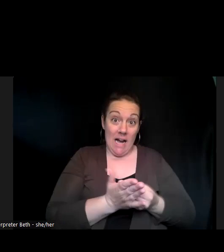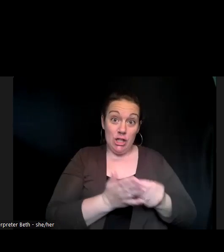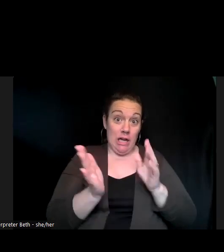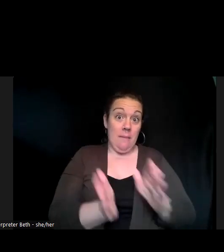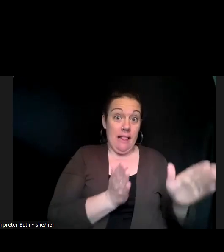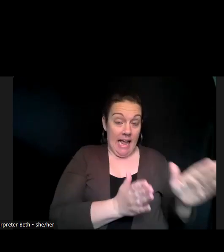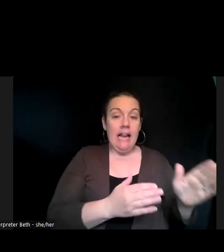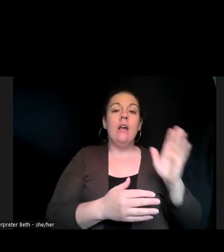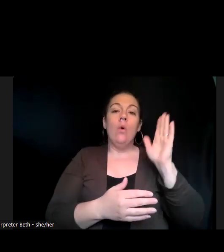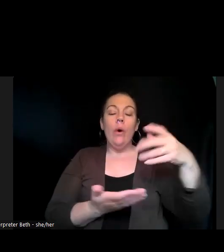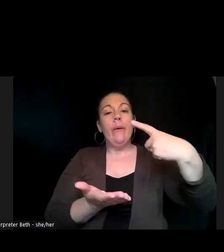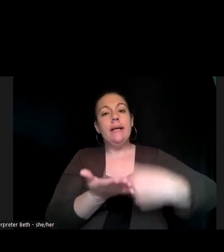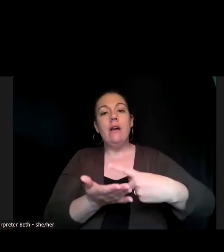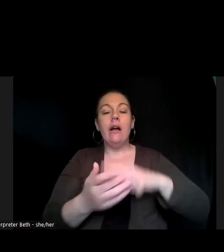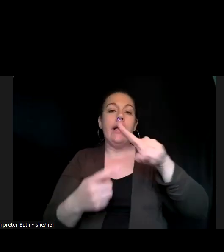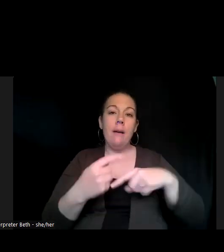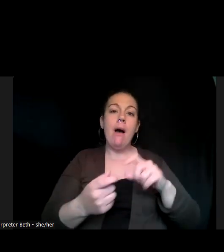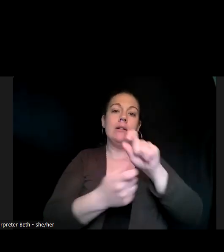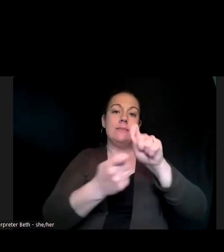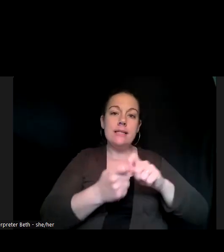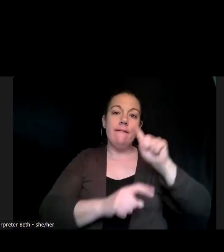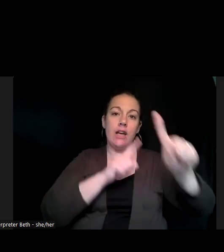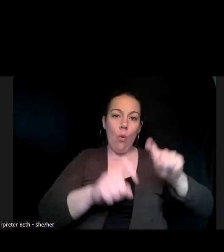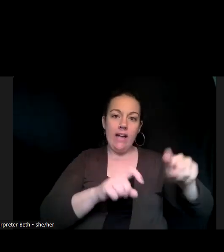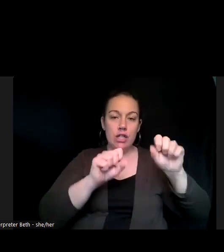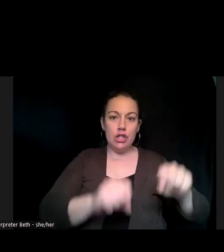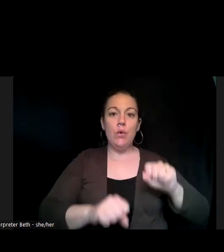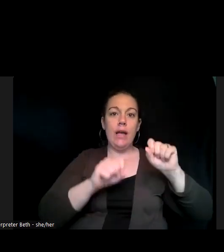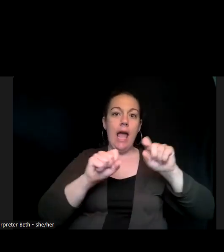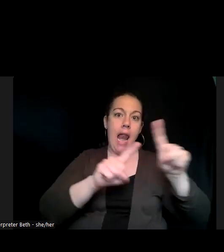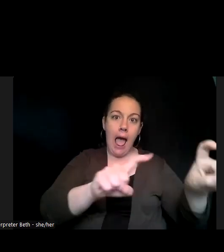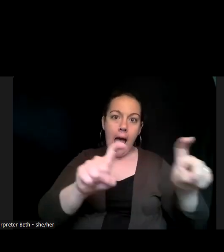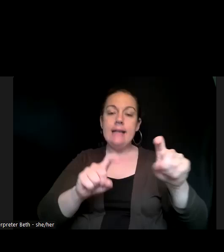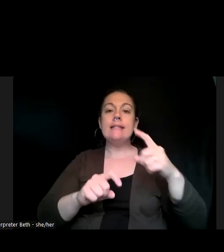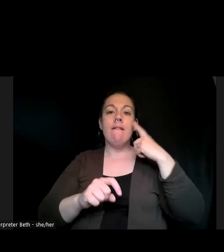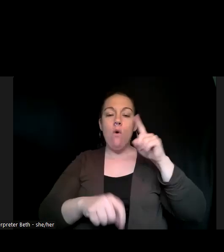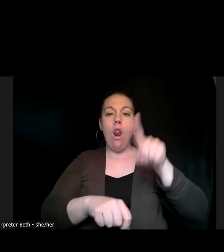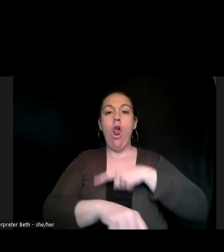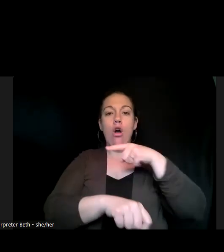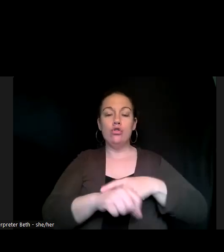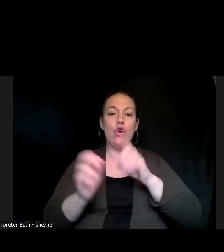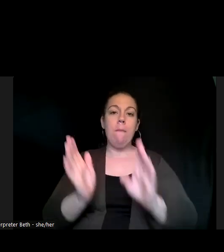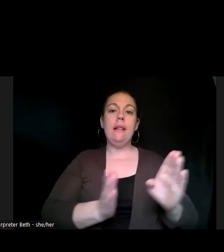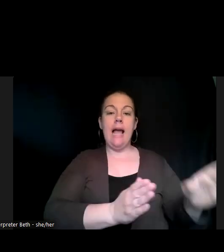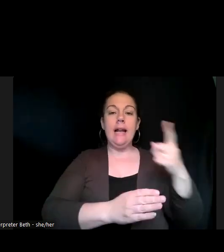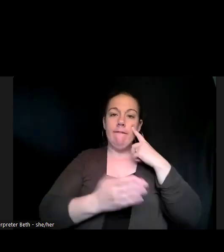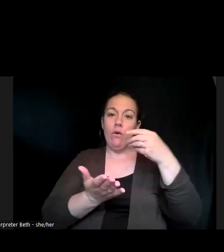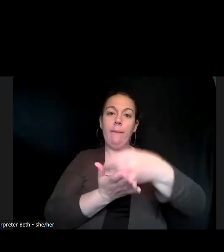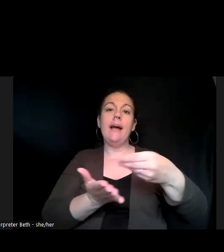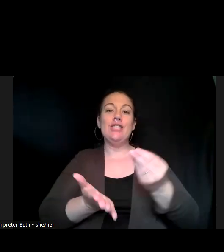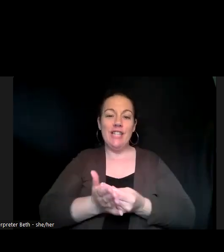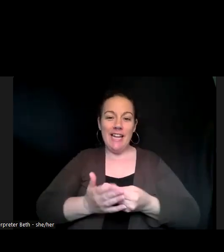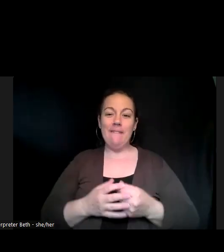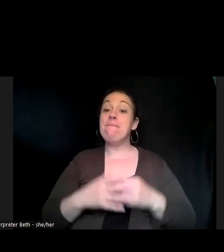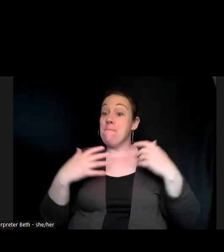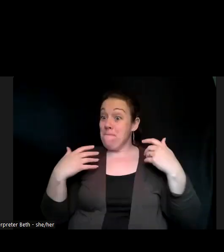advocates with specific questions they can be asking, to making sure that we're thinking about long-term planning when it comes to budgeting specifically. And